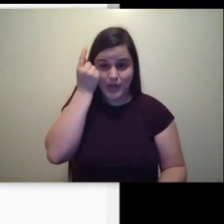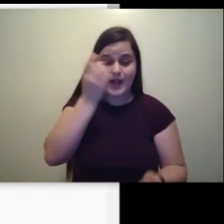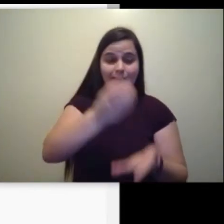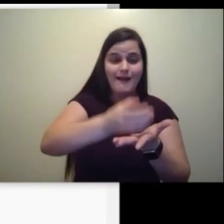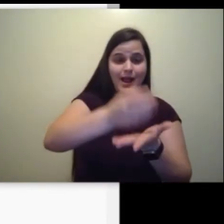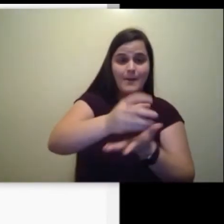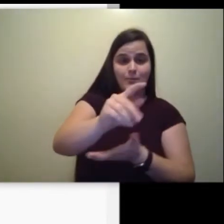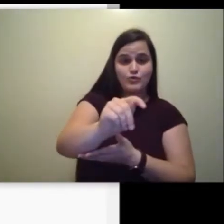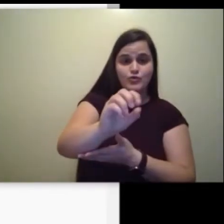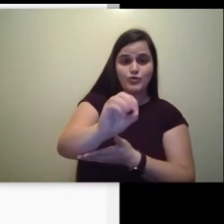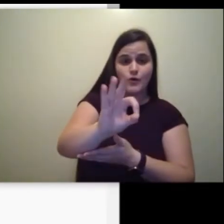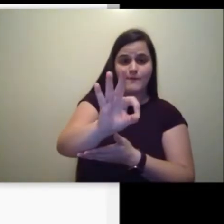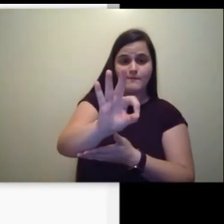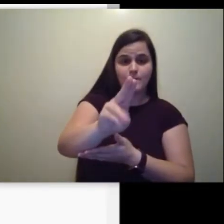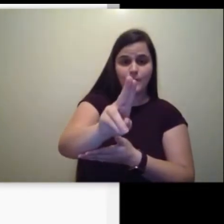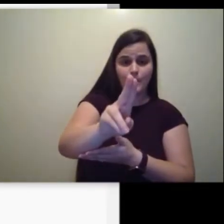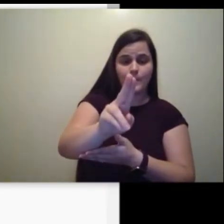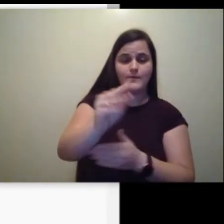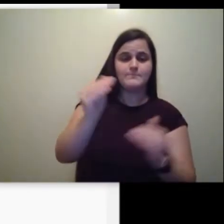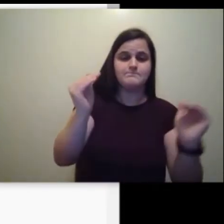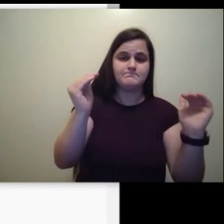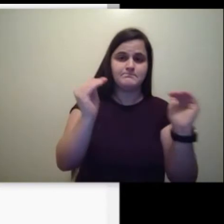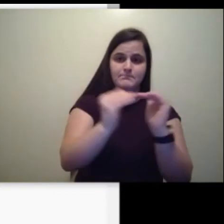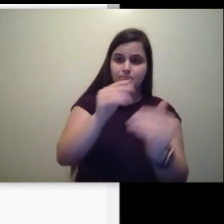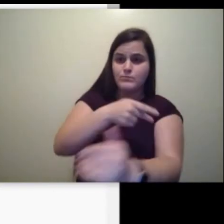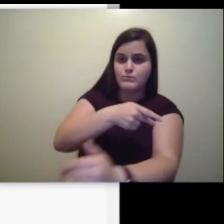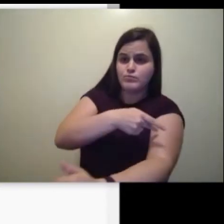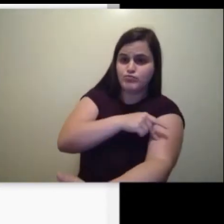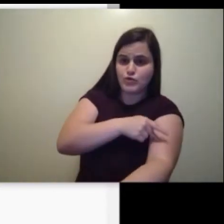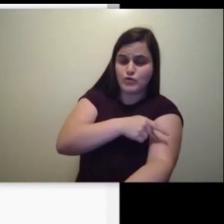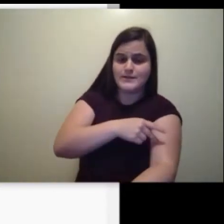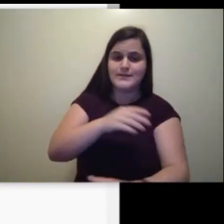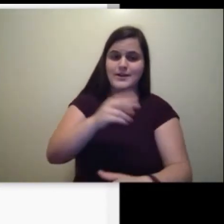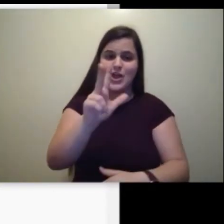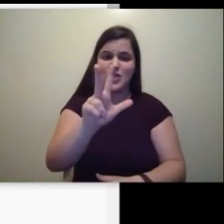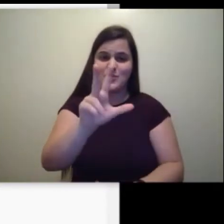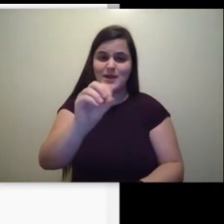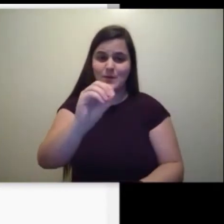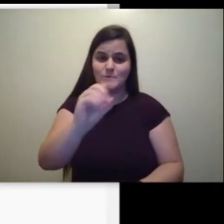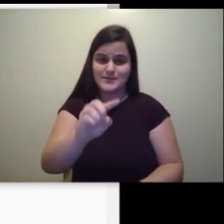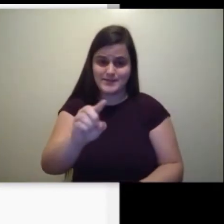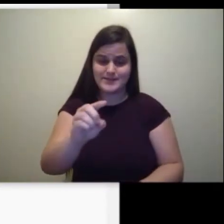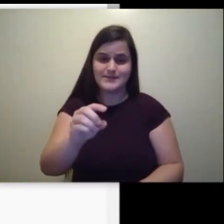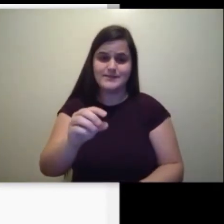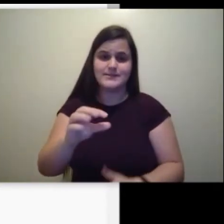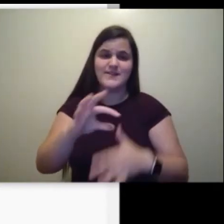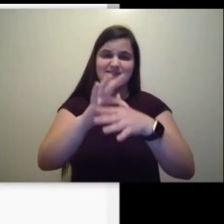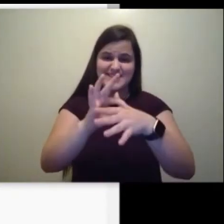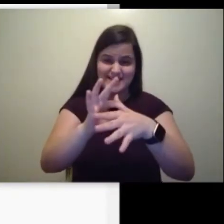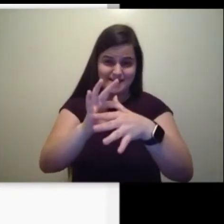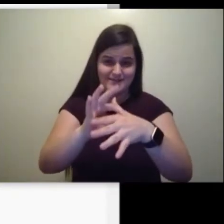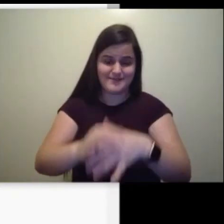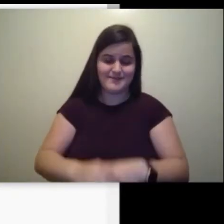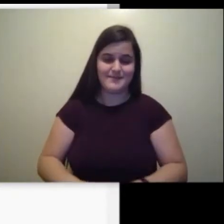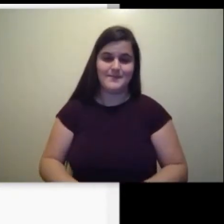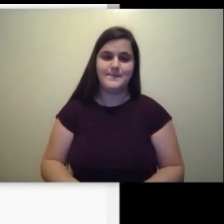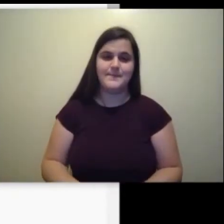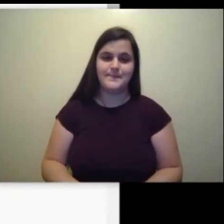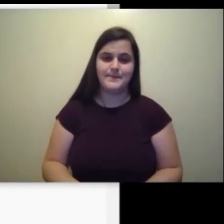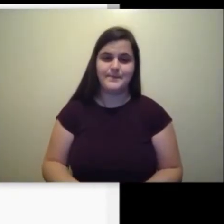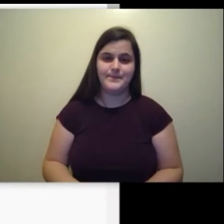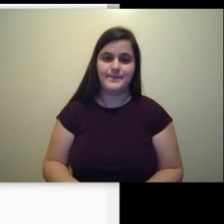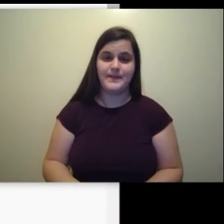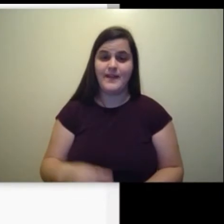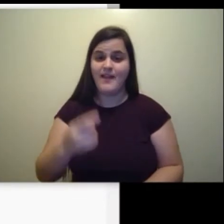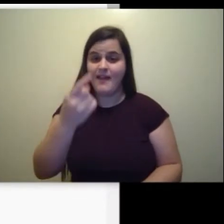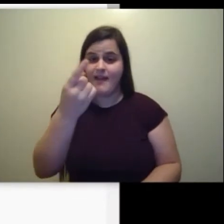same number of grams of protein as 3 ounces of steak, chicken, or fish. And